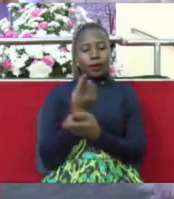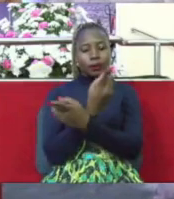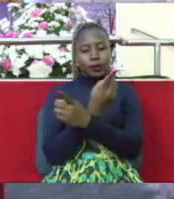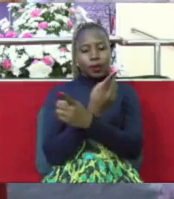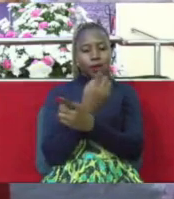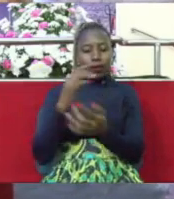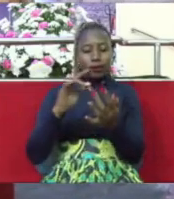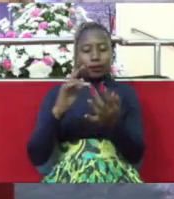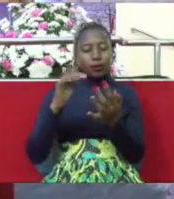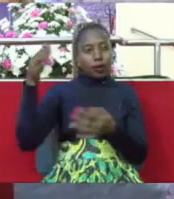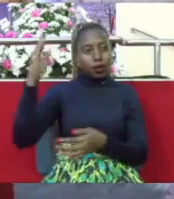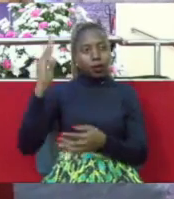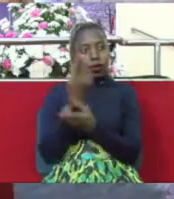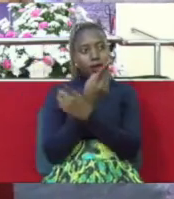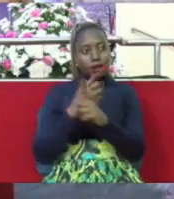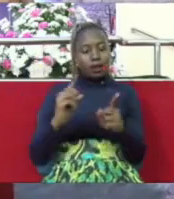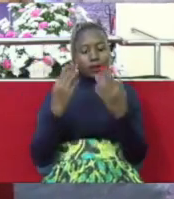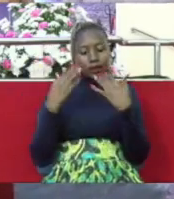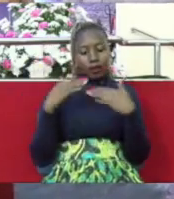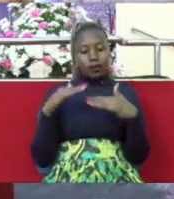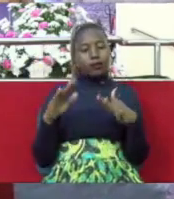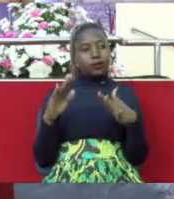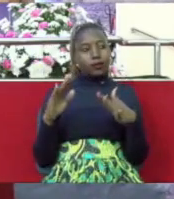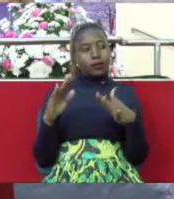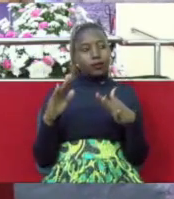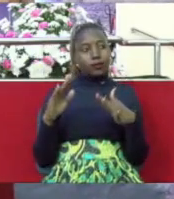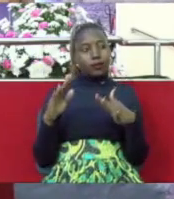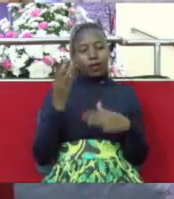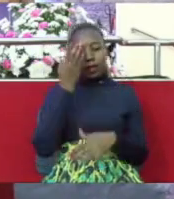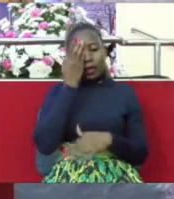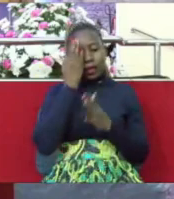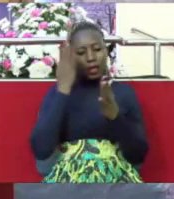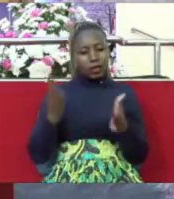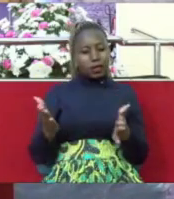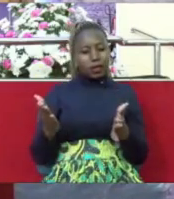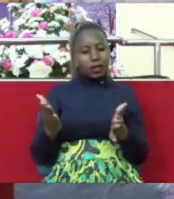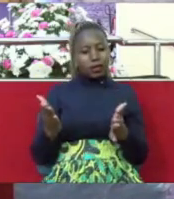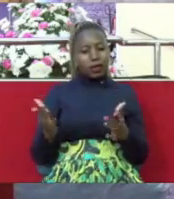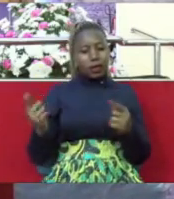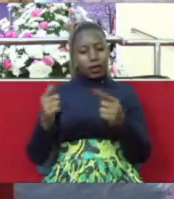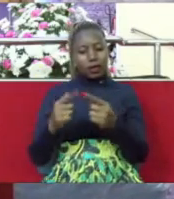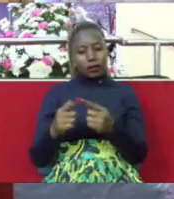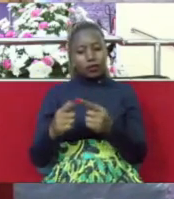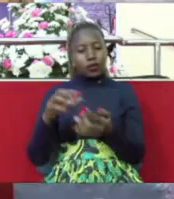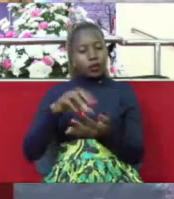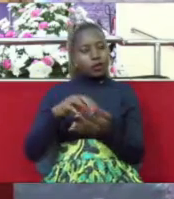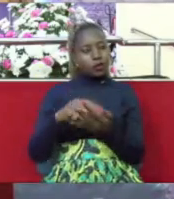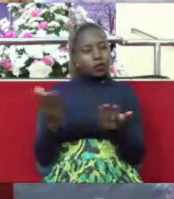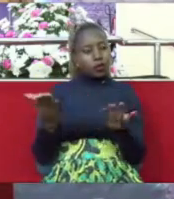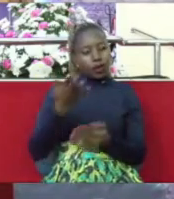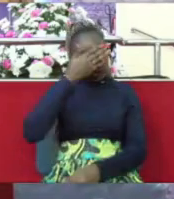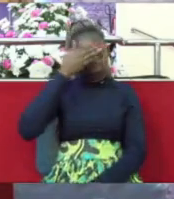hata kama alikuwa amewakomboa kwa mkono wake wa kuume, they got to a point until they forgot their God. Wakafika mahali na wakamsahau